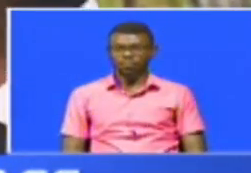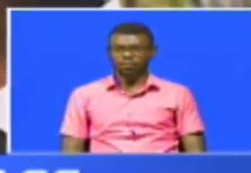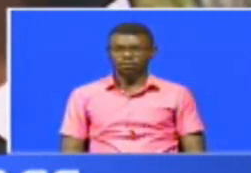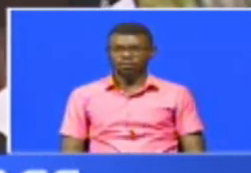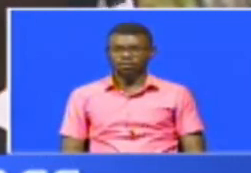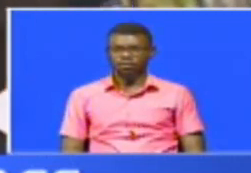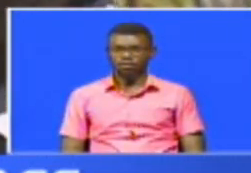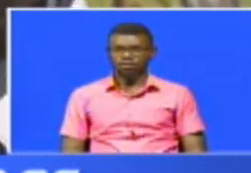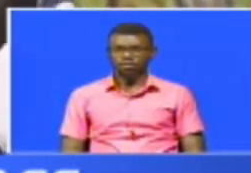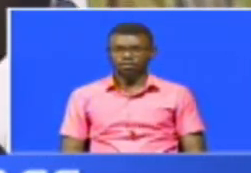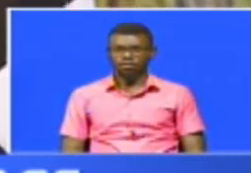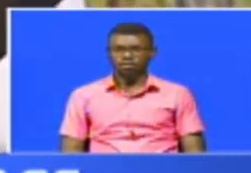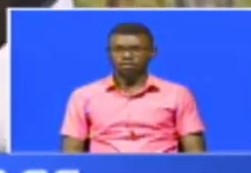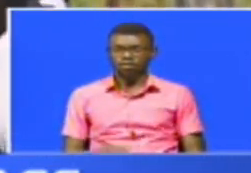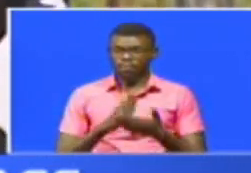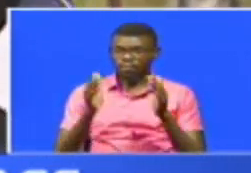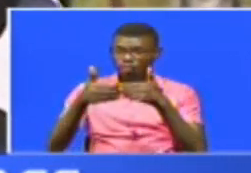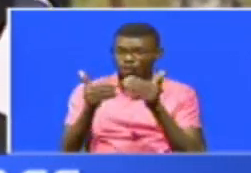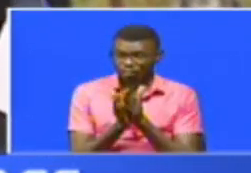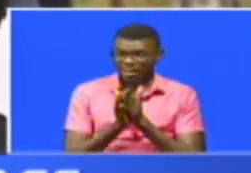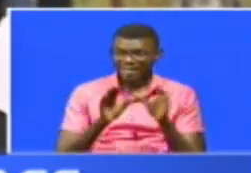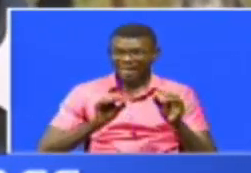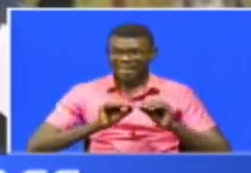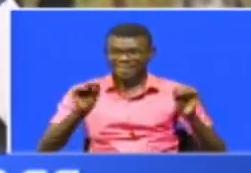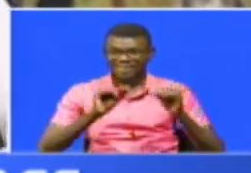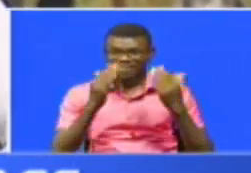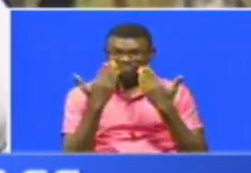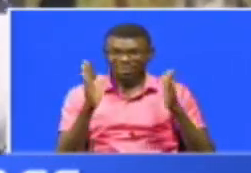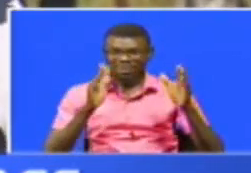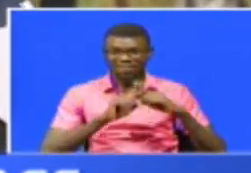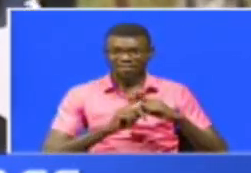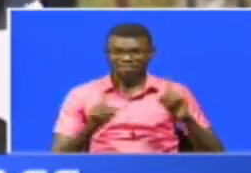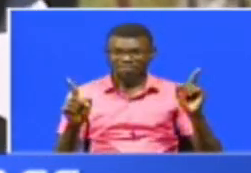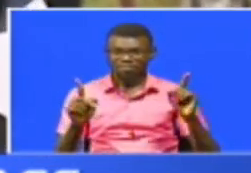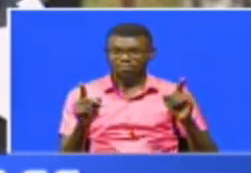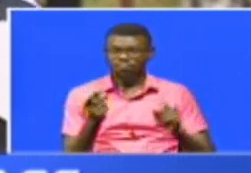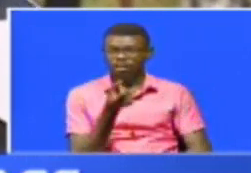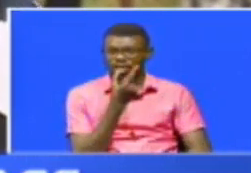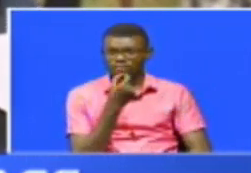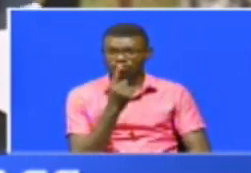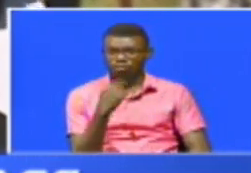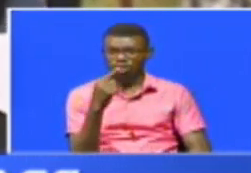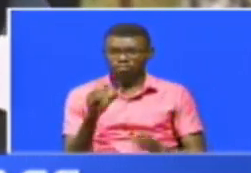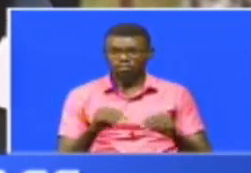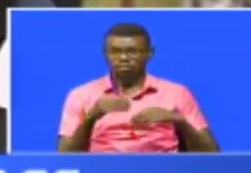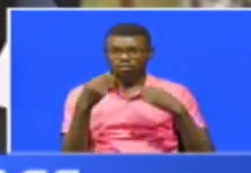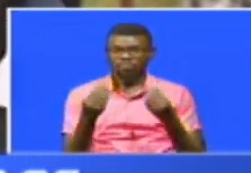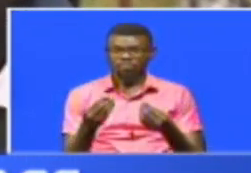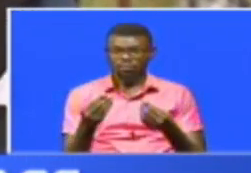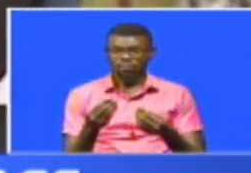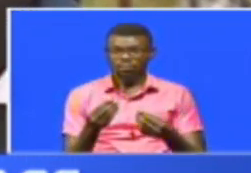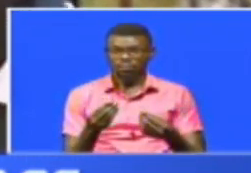a few community trainees who have been trained, but they are just issuing panadols to at least reduce the